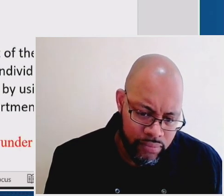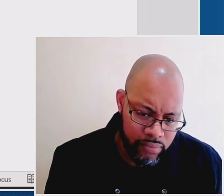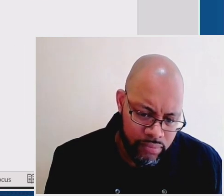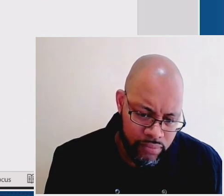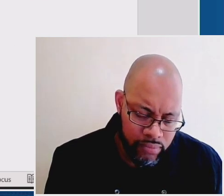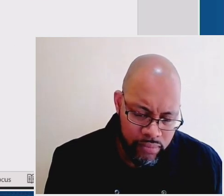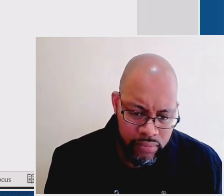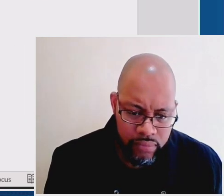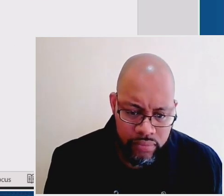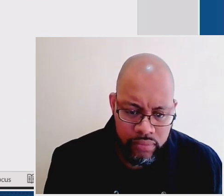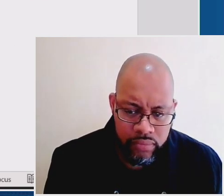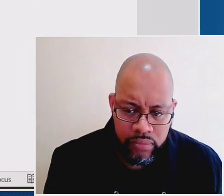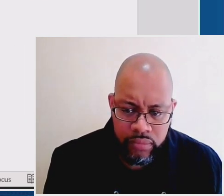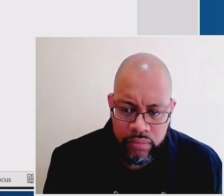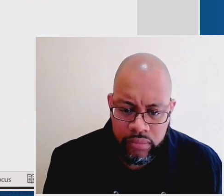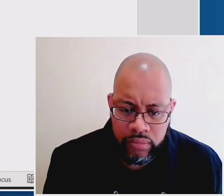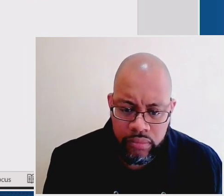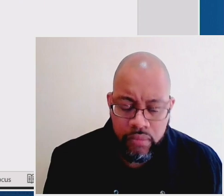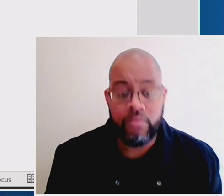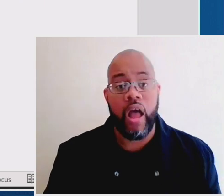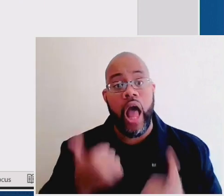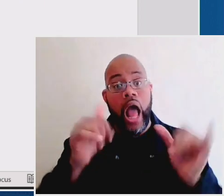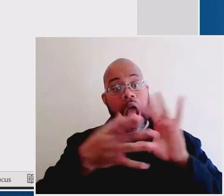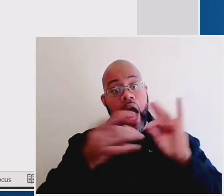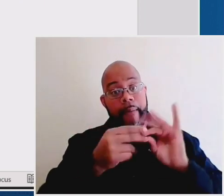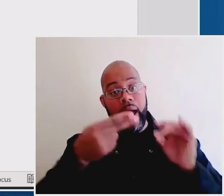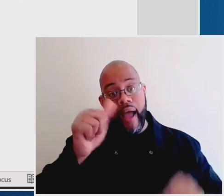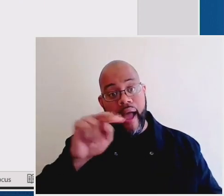All right, student, any comments? Okay, Hannah?